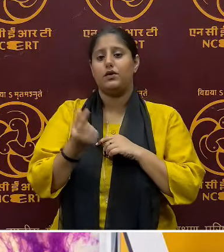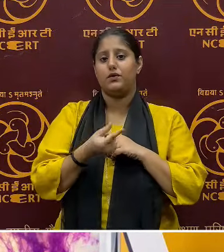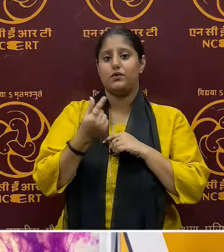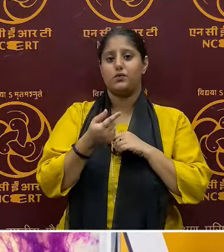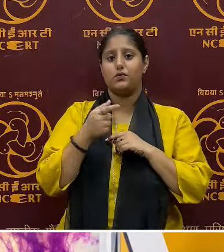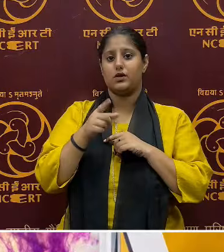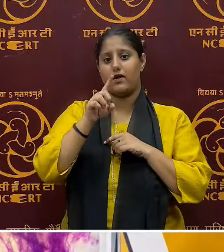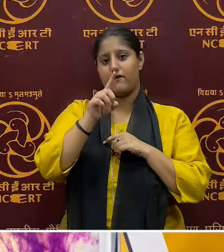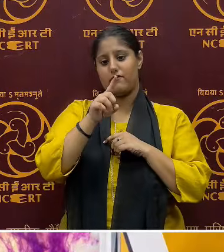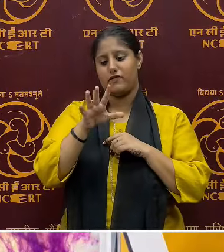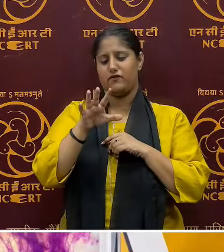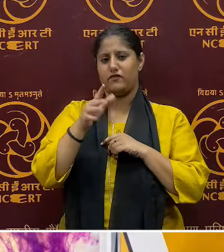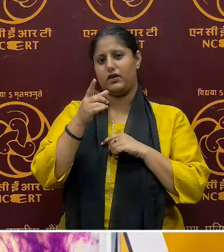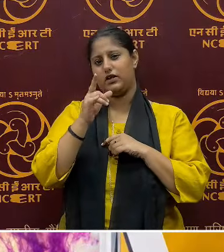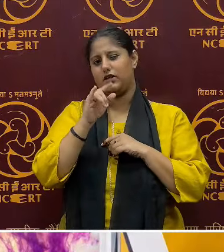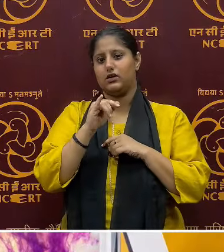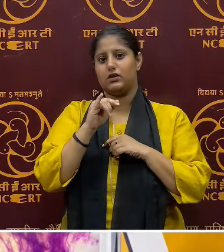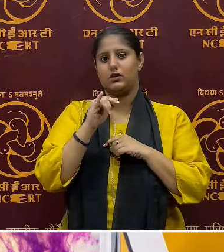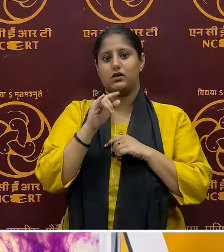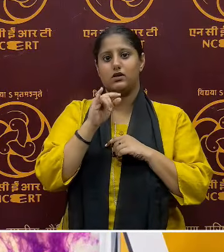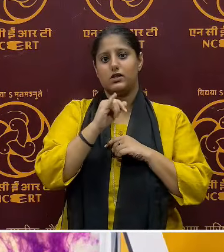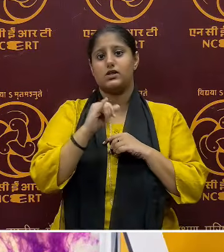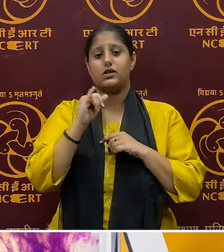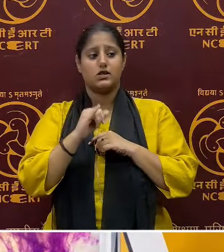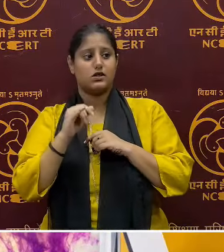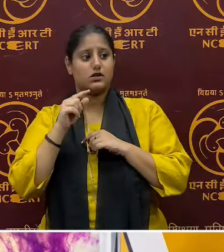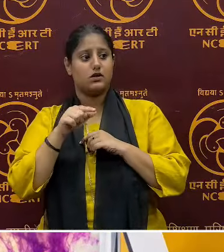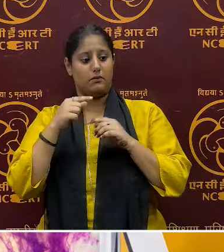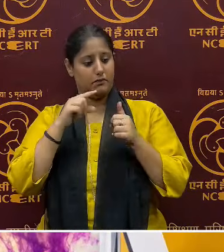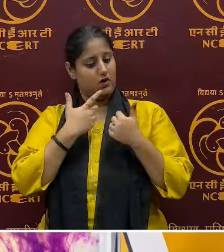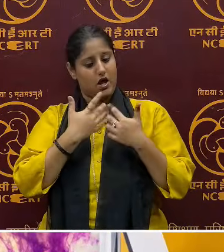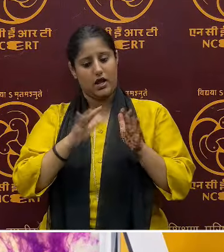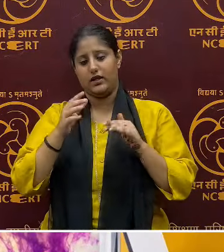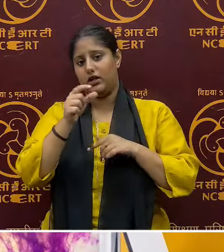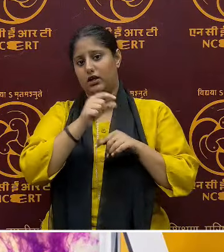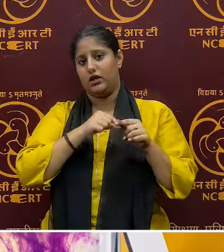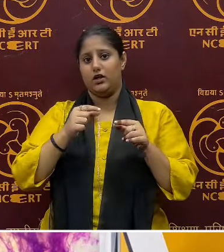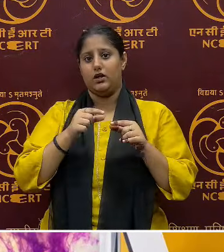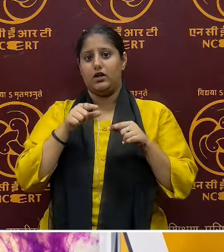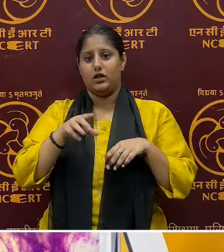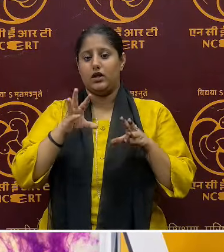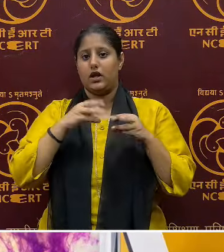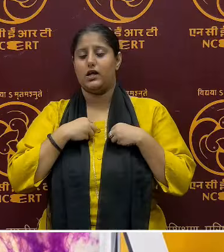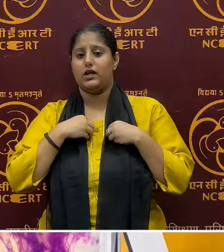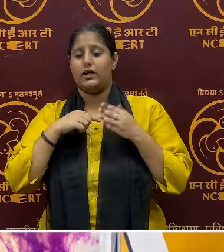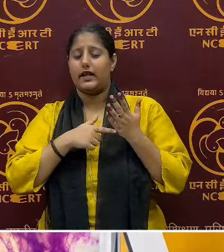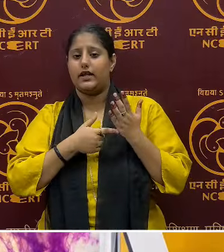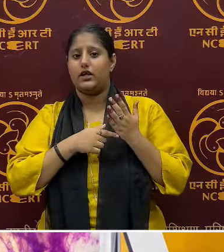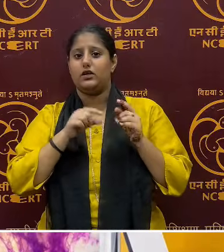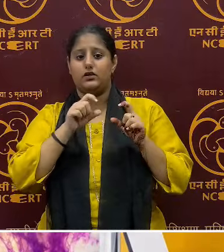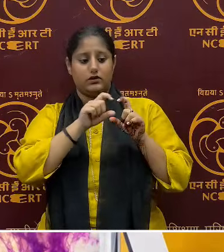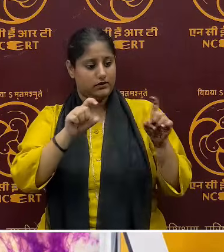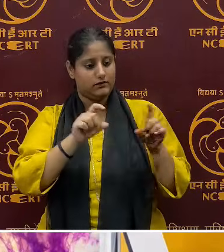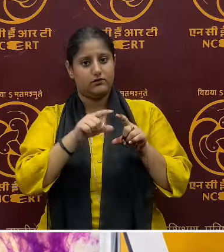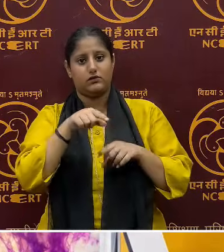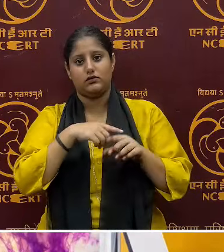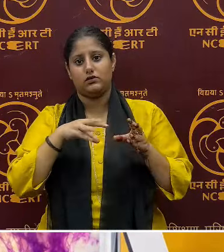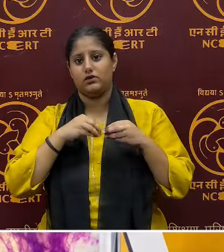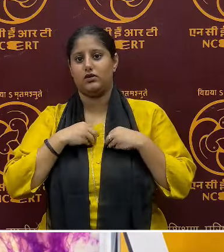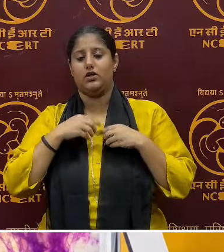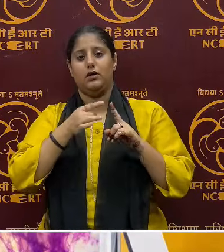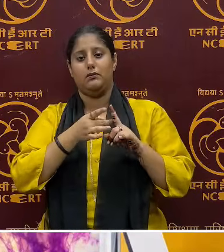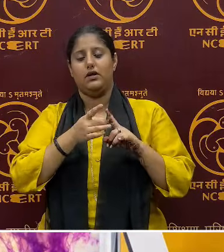least 1566, but there is no universally accepted technical definition of a